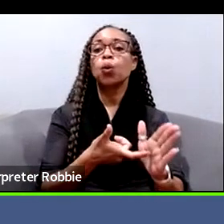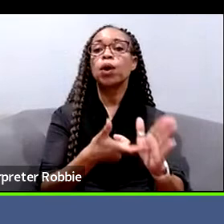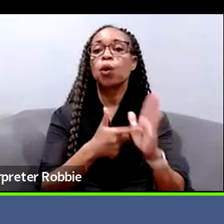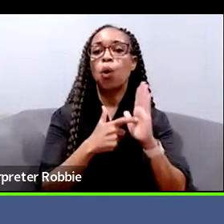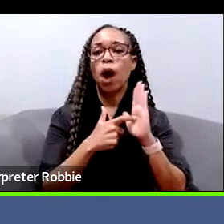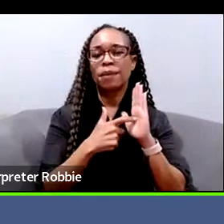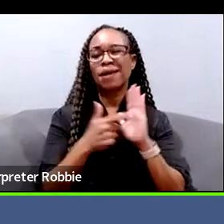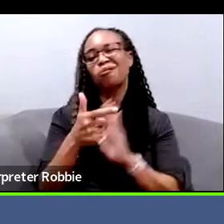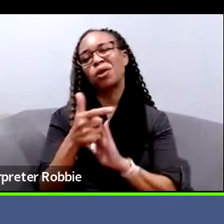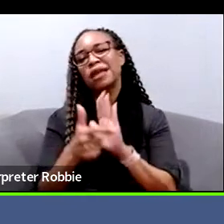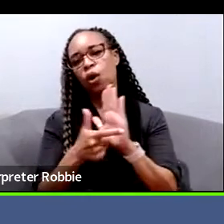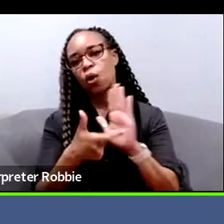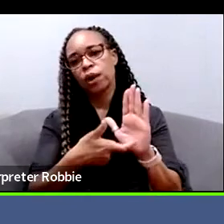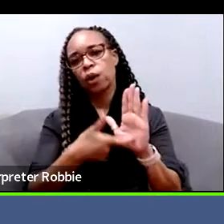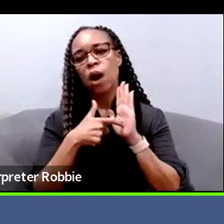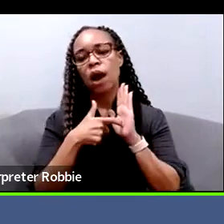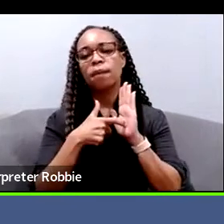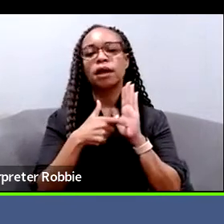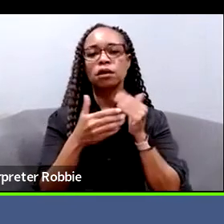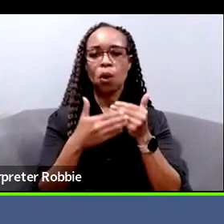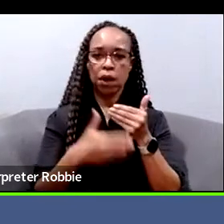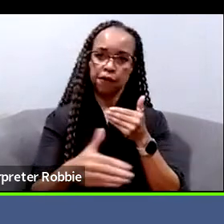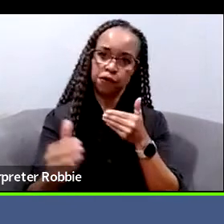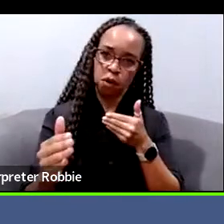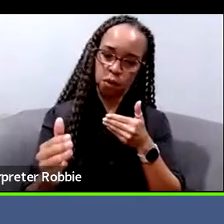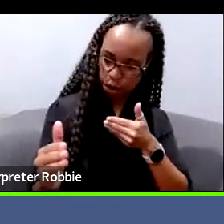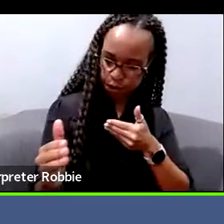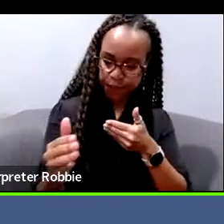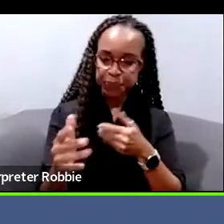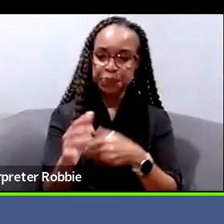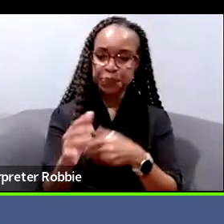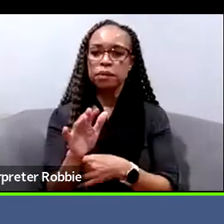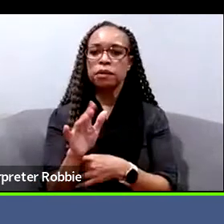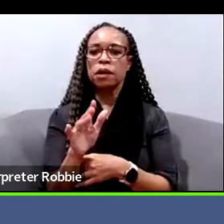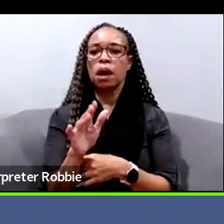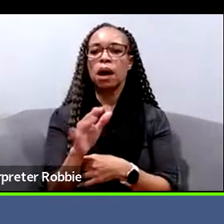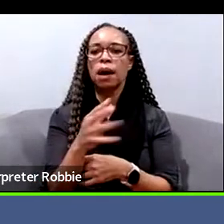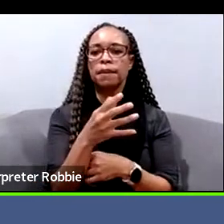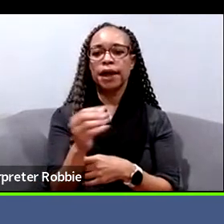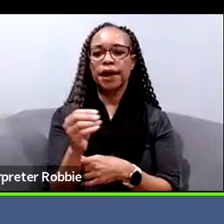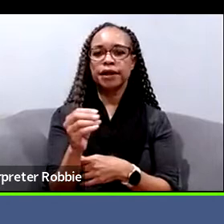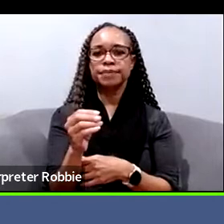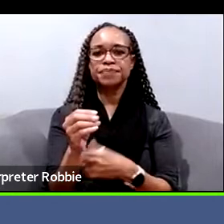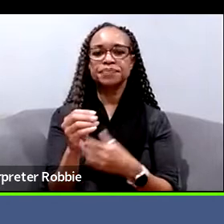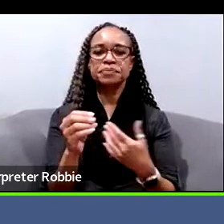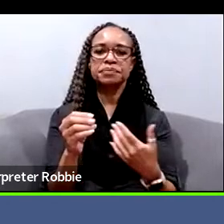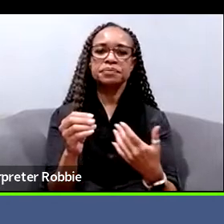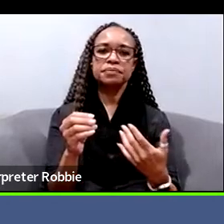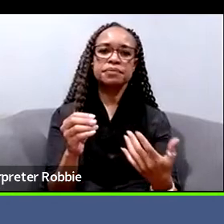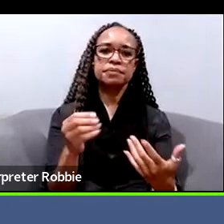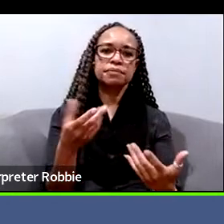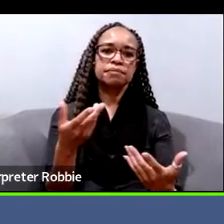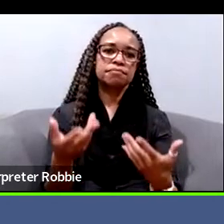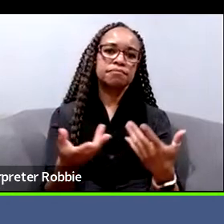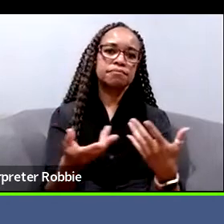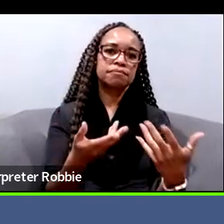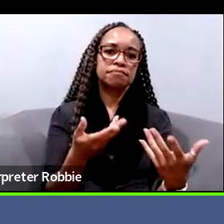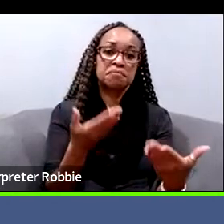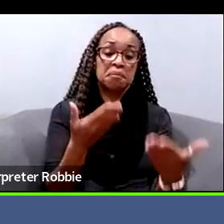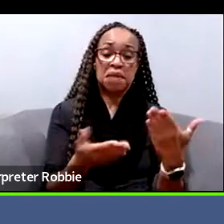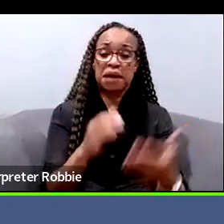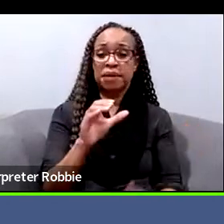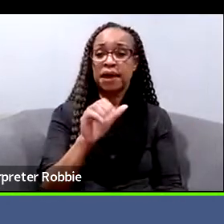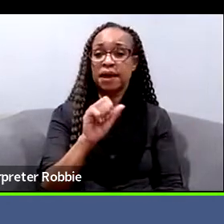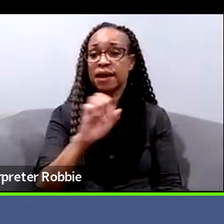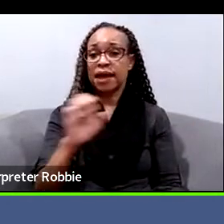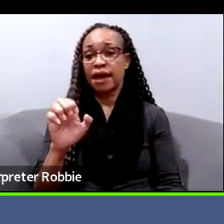legal requirements going forward. And that's not to say that a case might not be made for